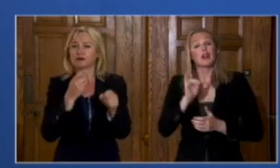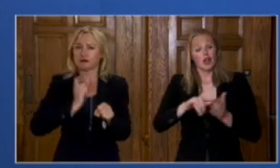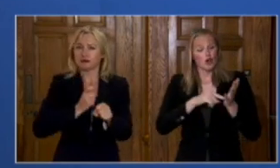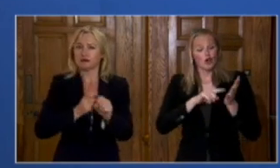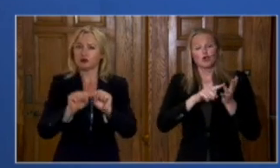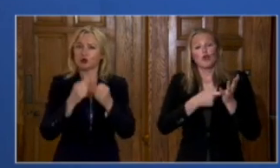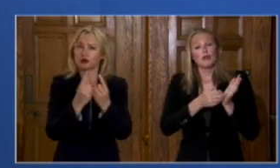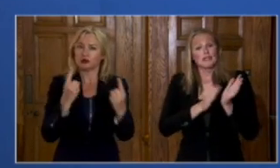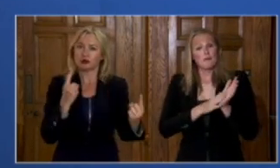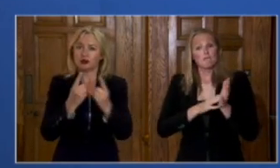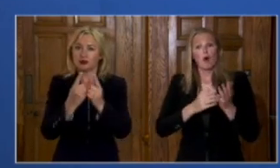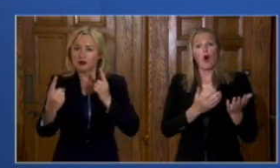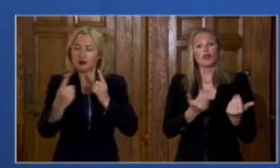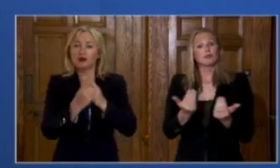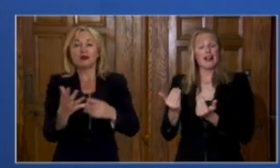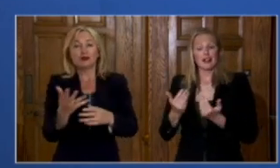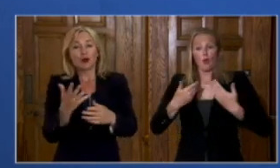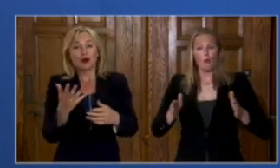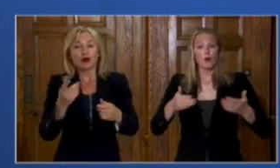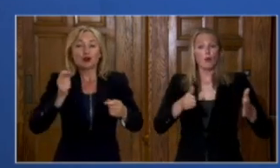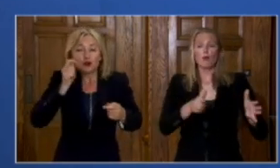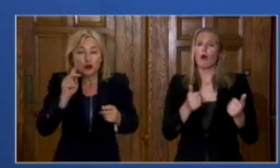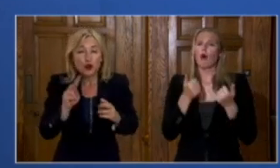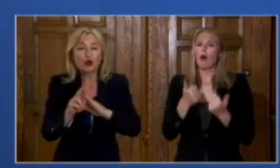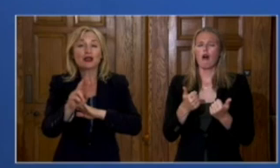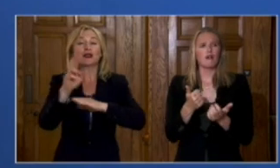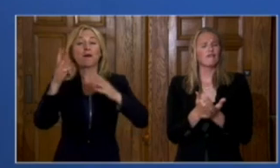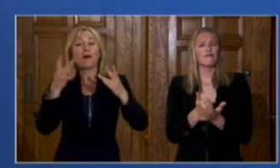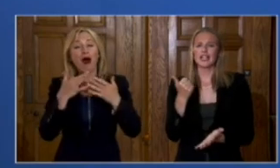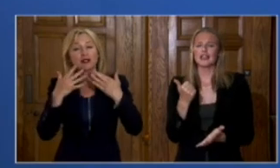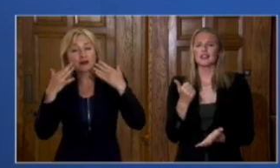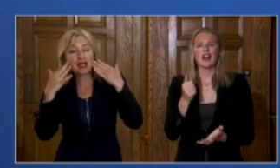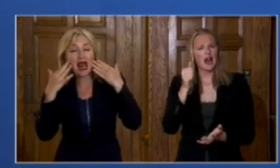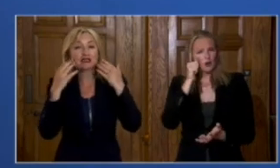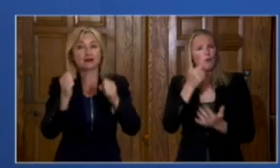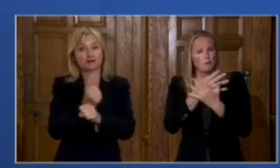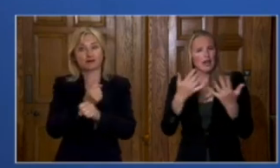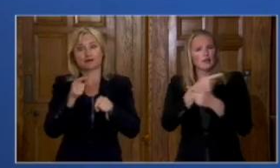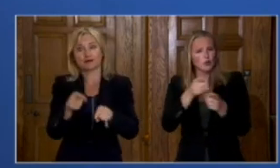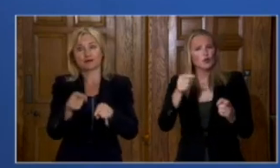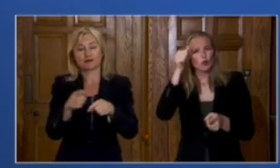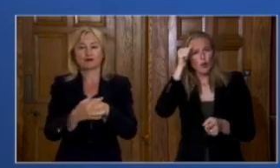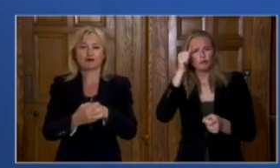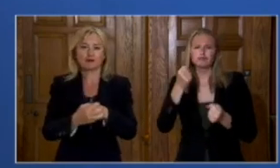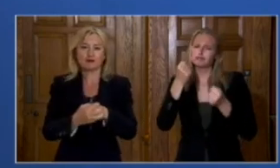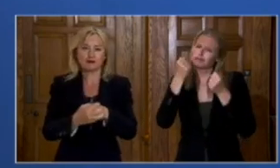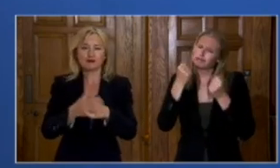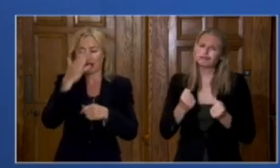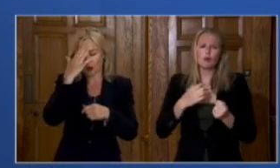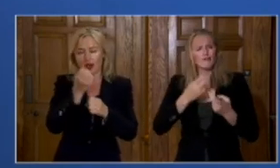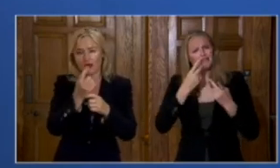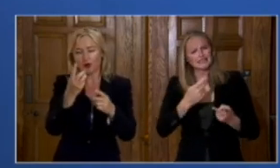and hospitality is a significant milestone on the roadmap to recovery, I know that many of you will regard the ability to visit the homes of family and